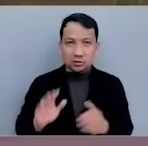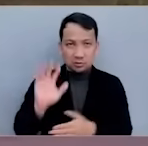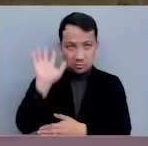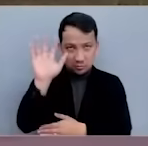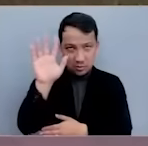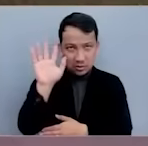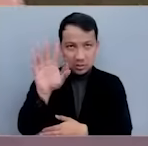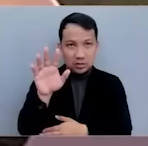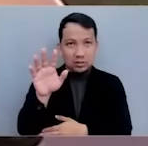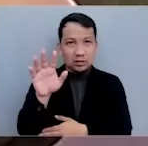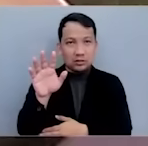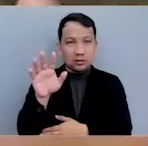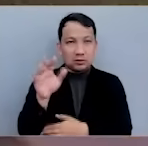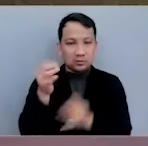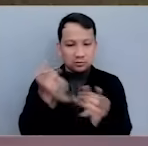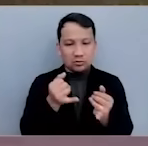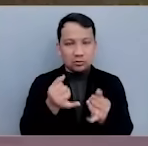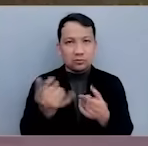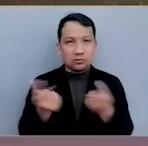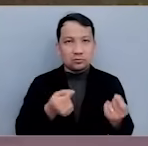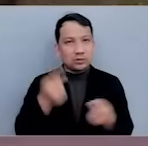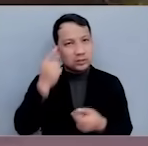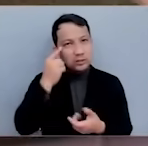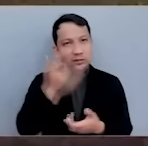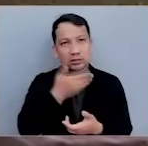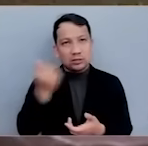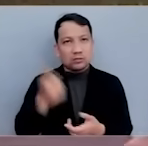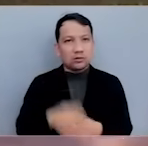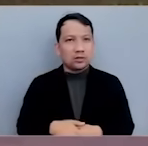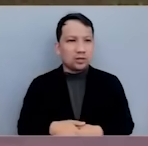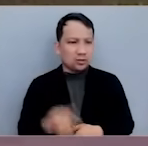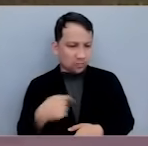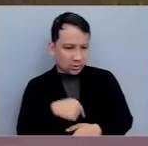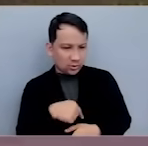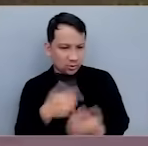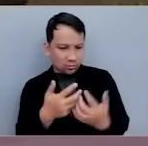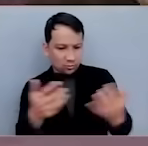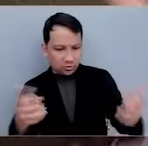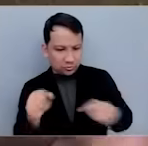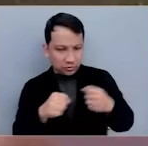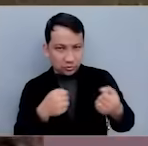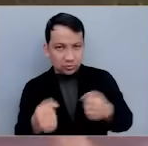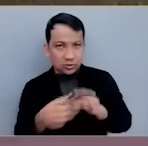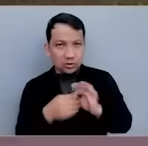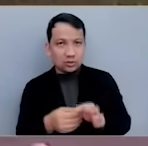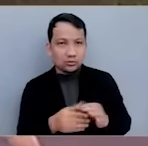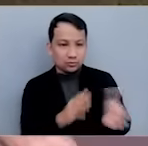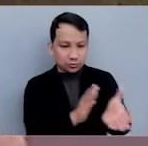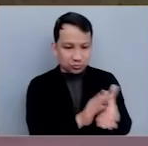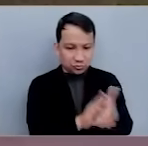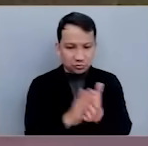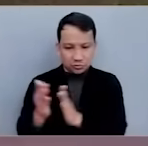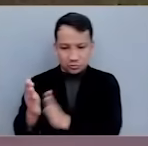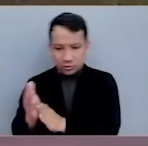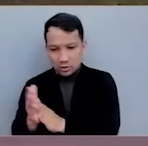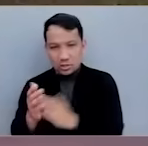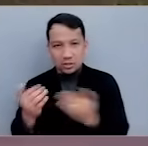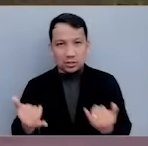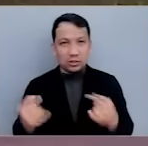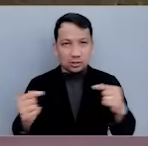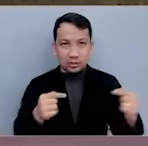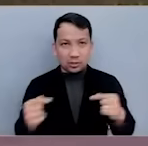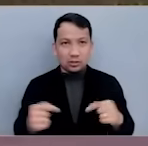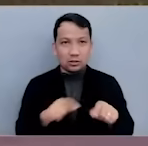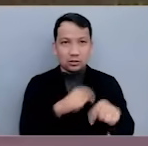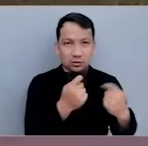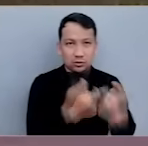ng sports, it's this school versus this school. It's this team versus this team. Pero Pinoy lahat. Pero for the first time